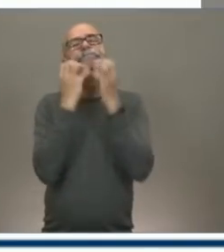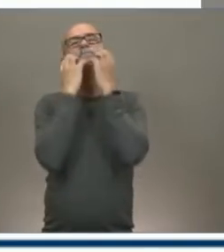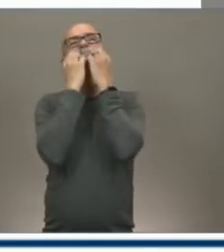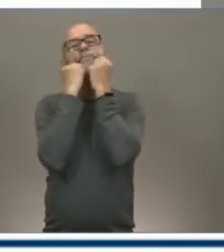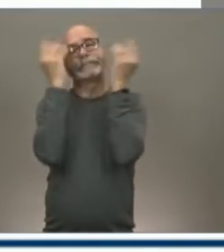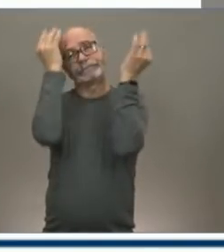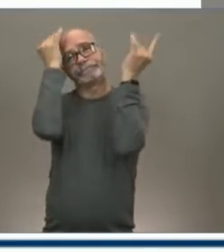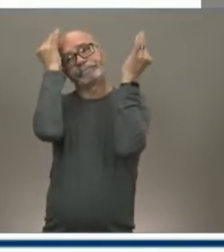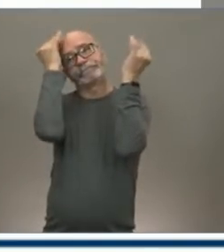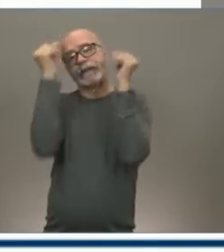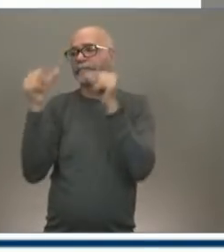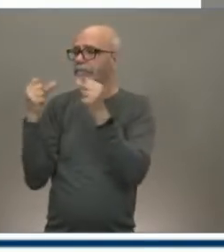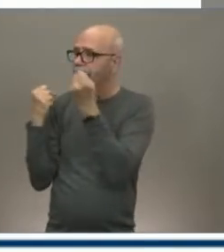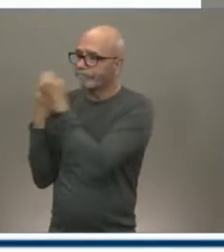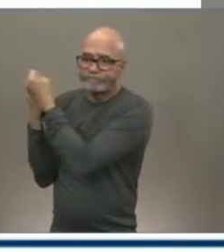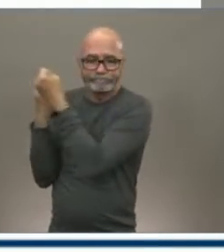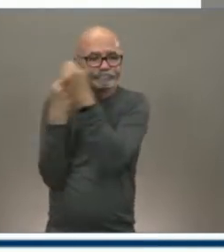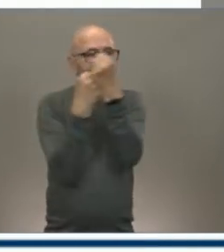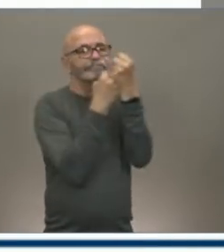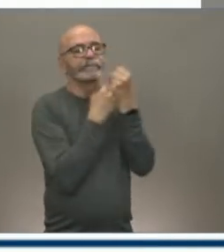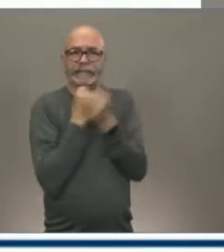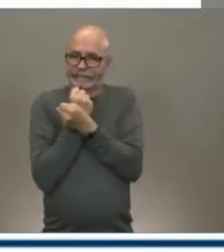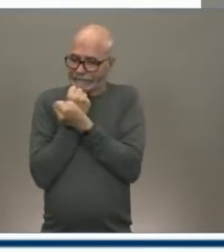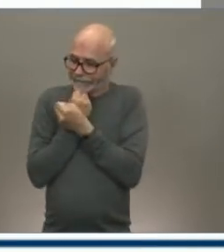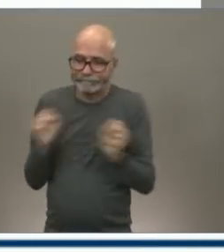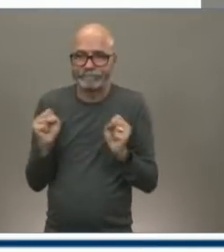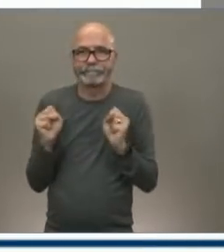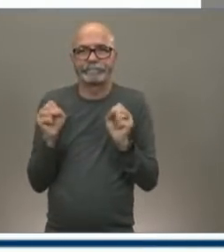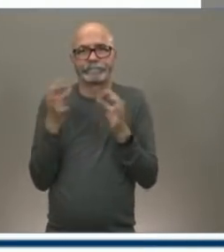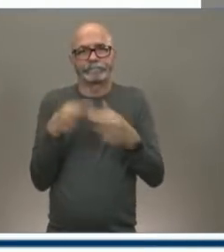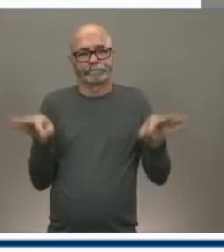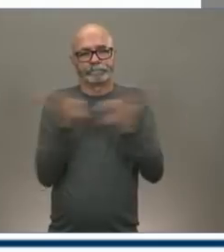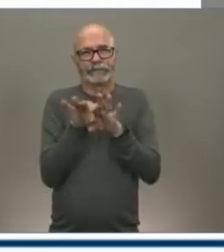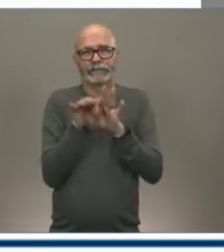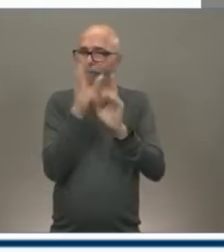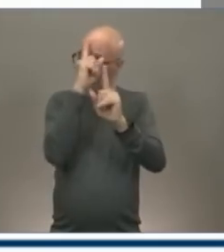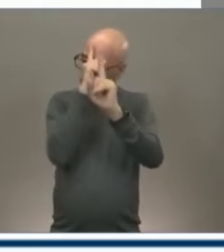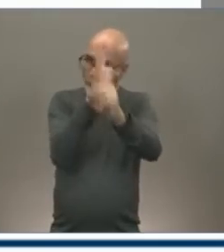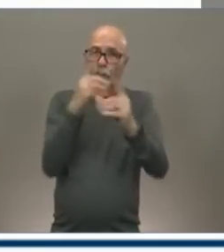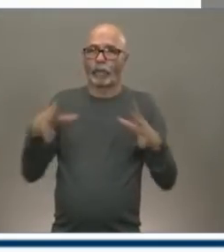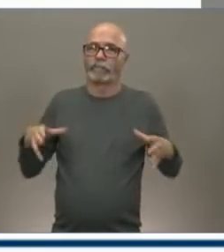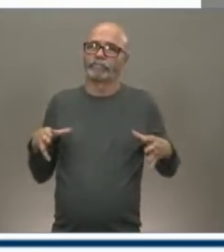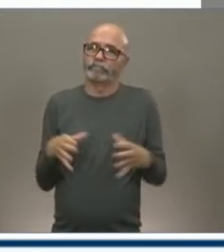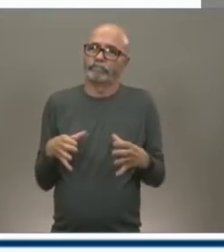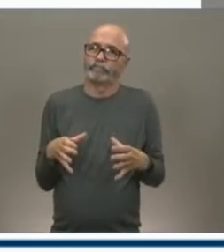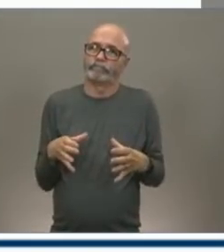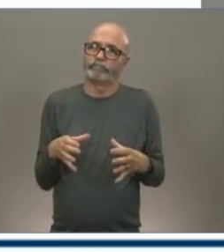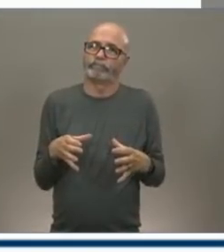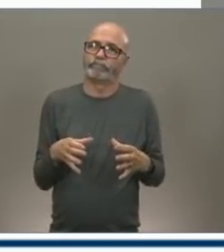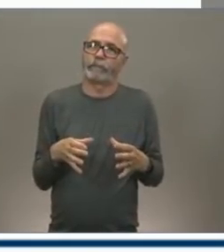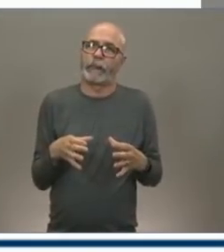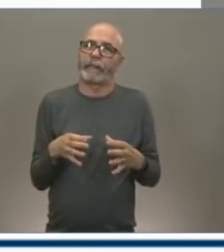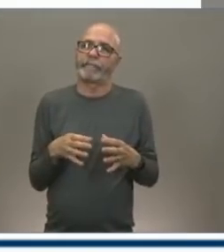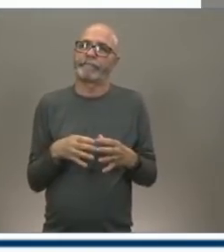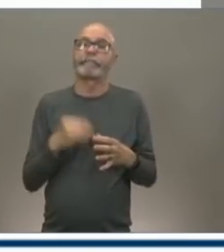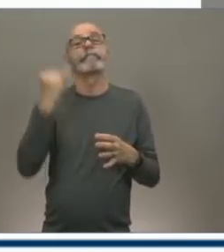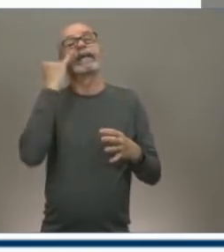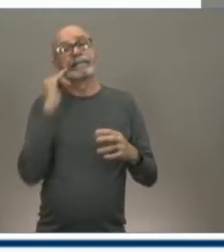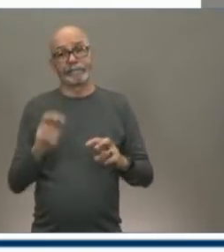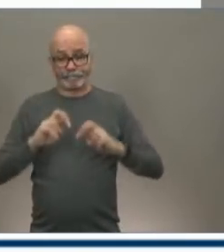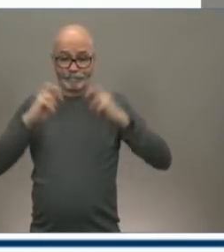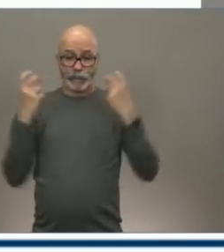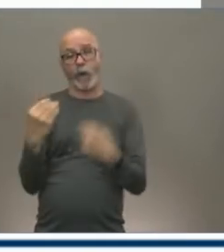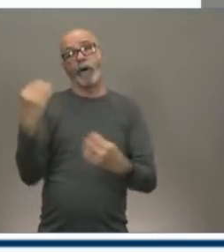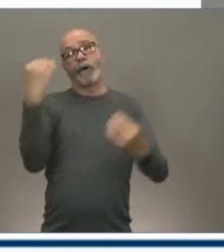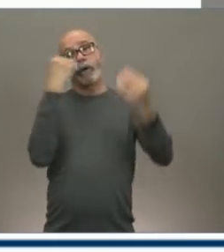other COVID safe. That should be our purpose for these holidays. And if we have fewer people around our tables this year, that means that everyone is going to